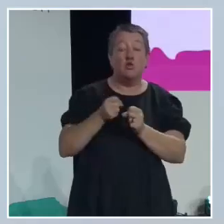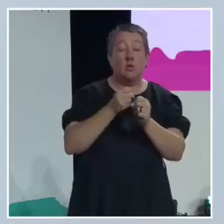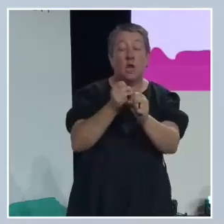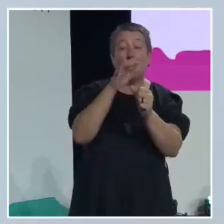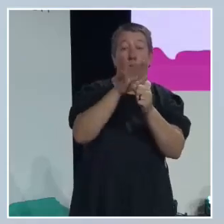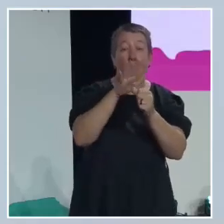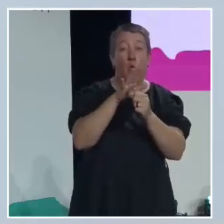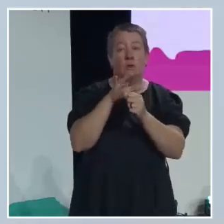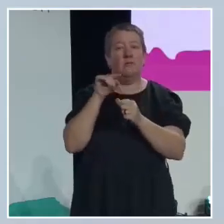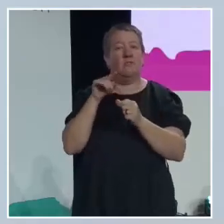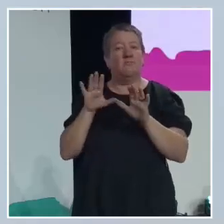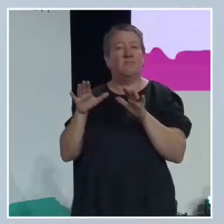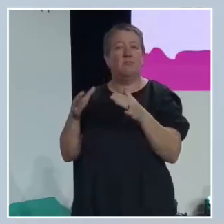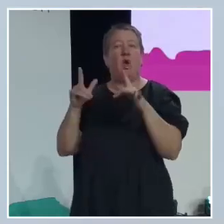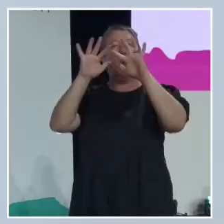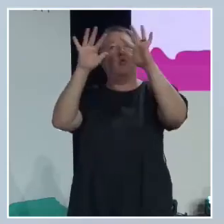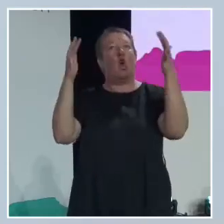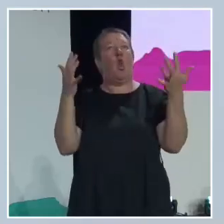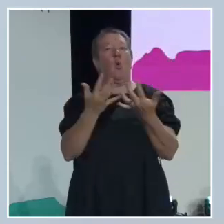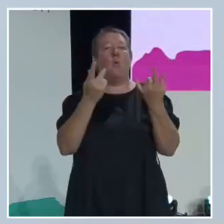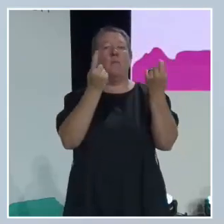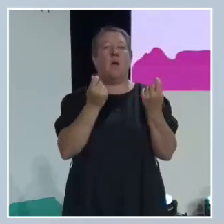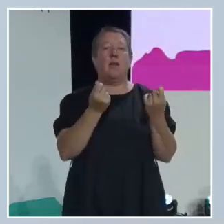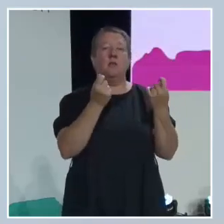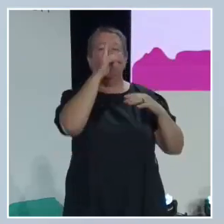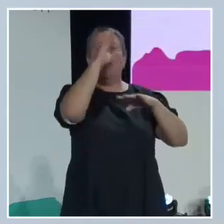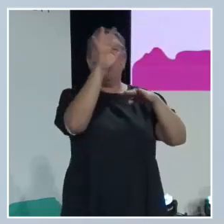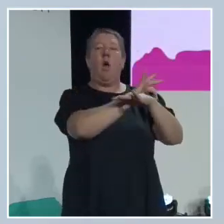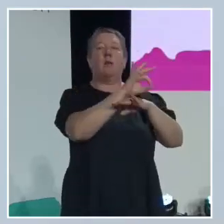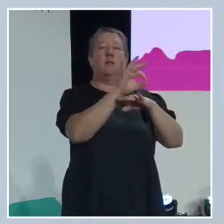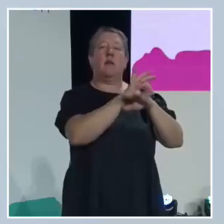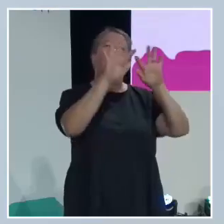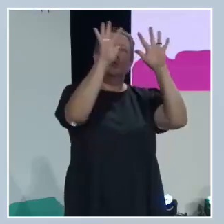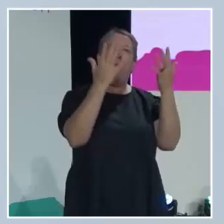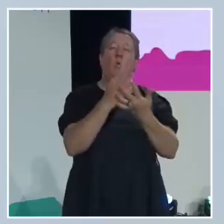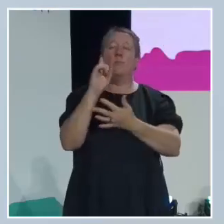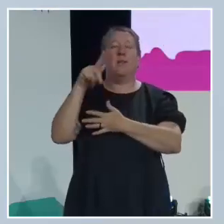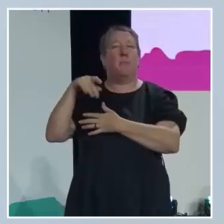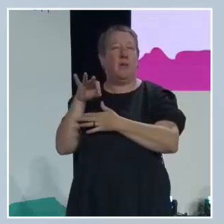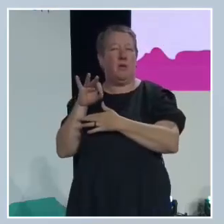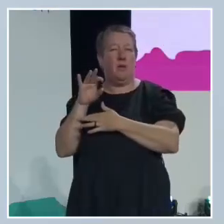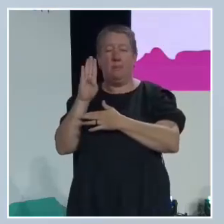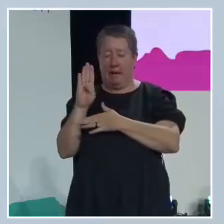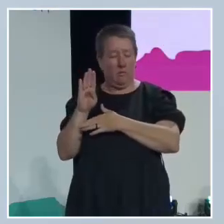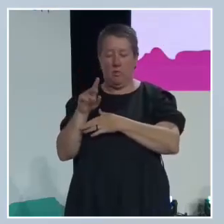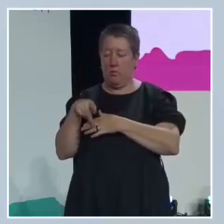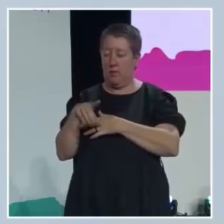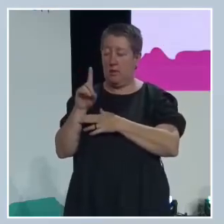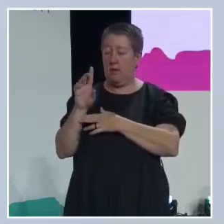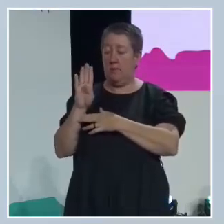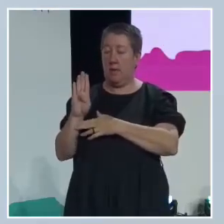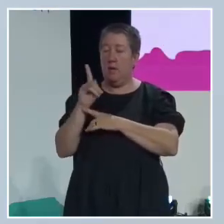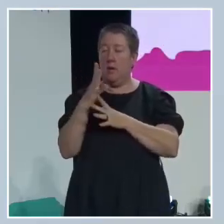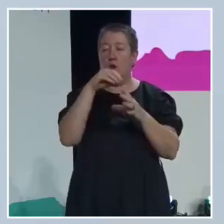PDB in the global financial architecture. And secondly,